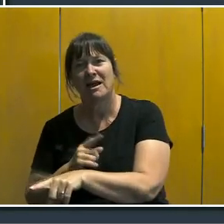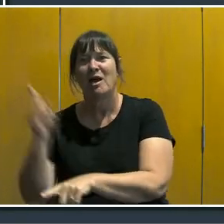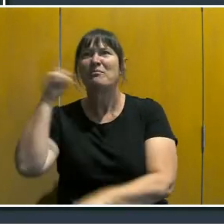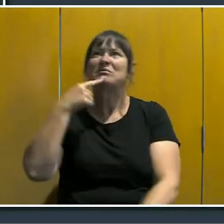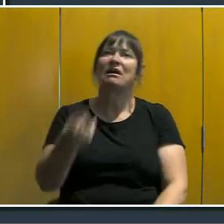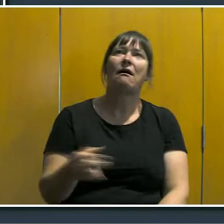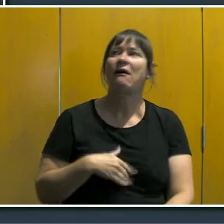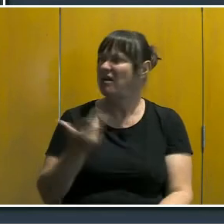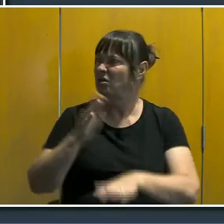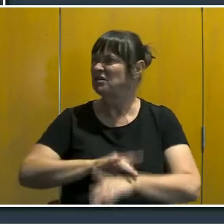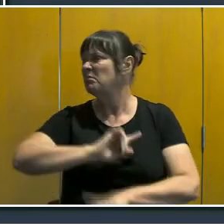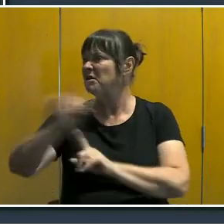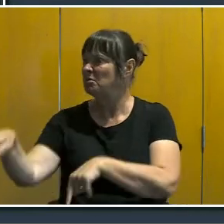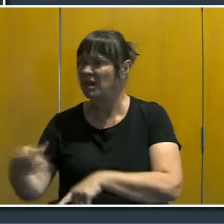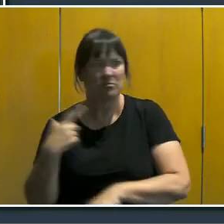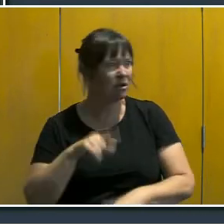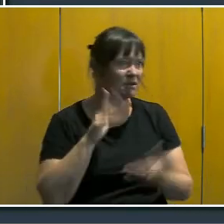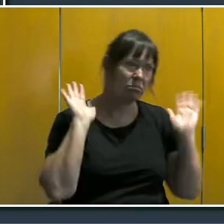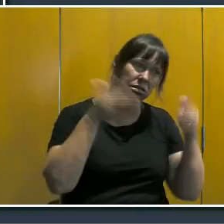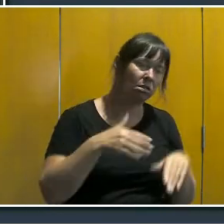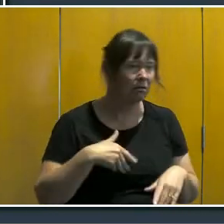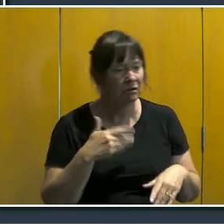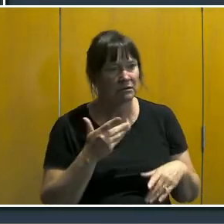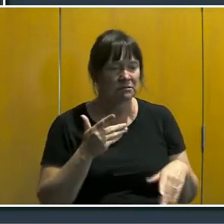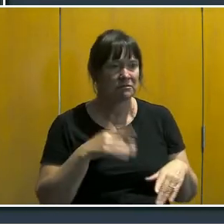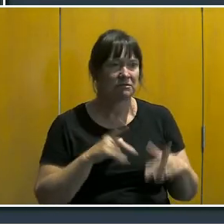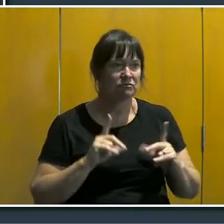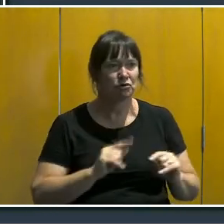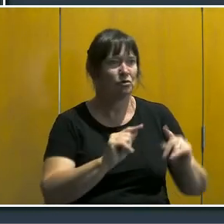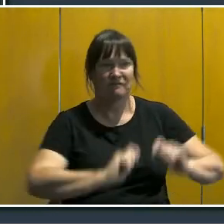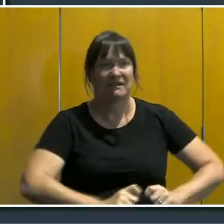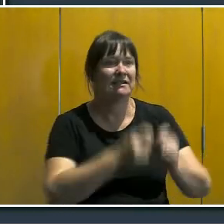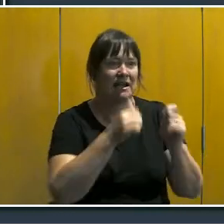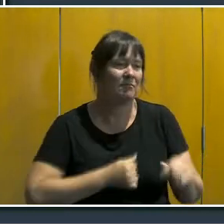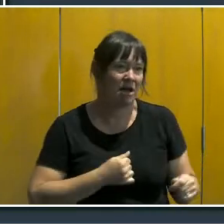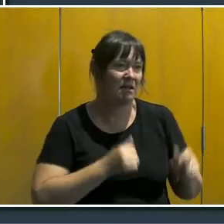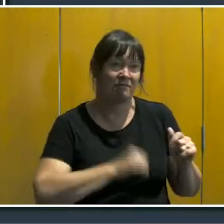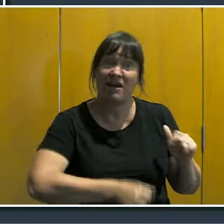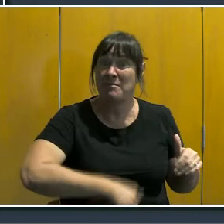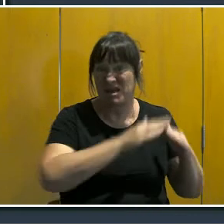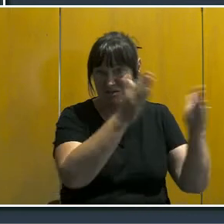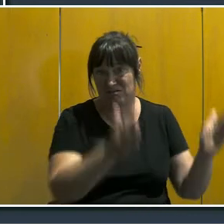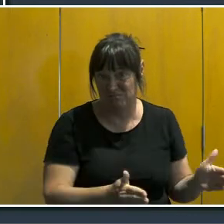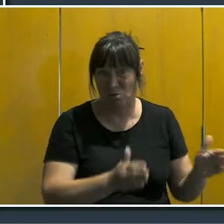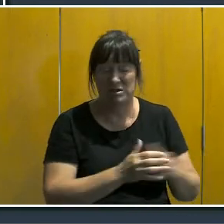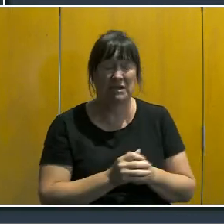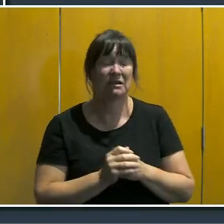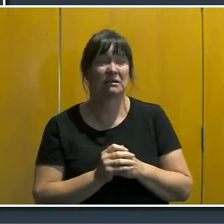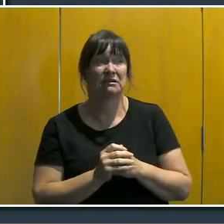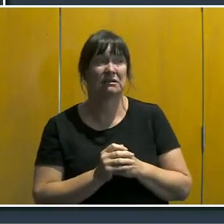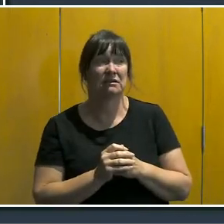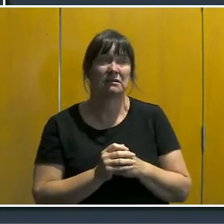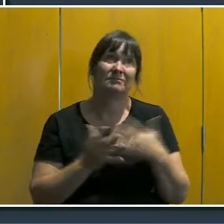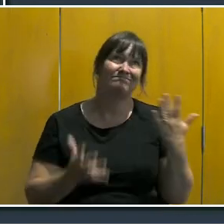busy engaging all these rural activities with these activities. So I would say that we probably use them